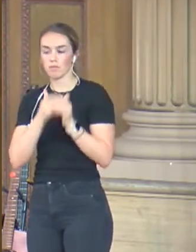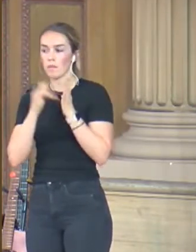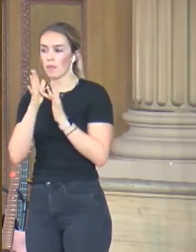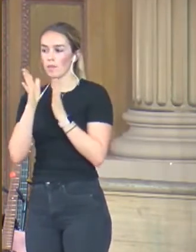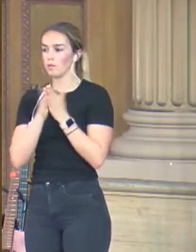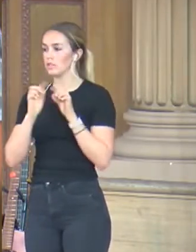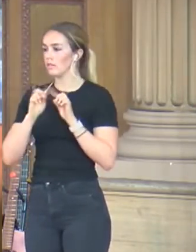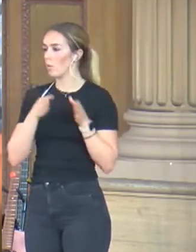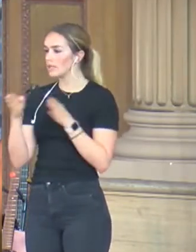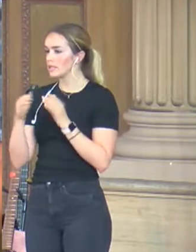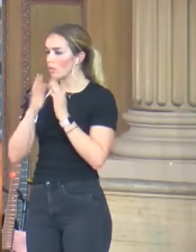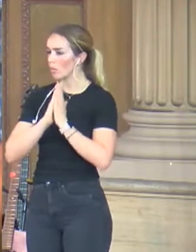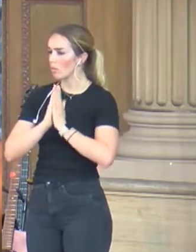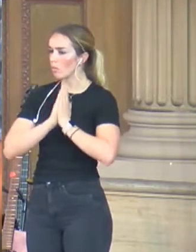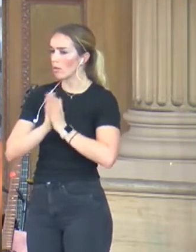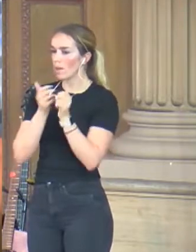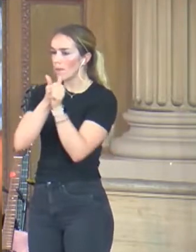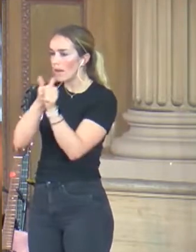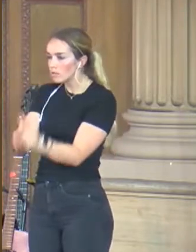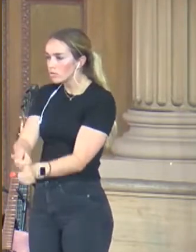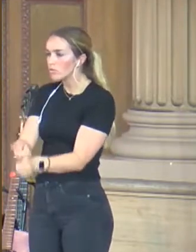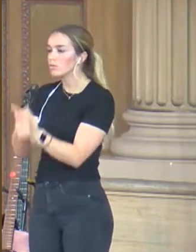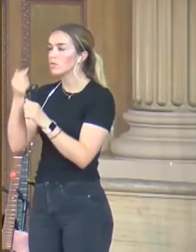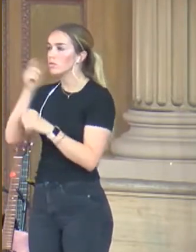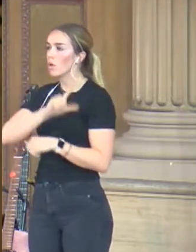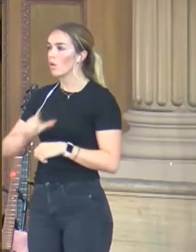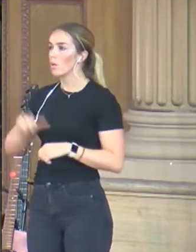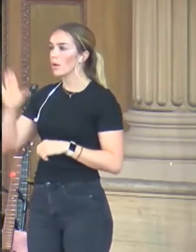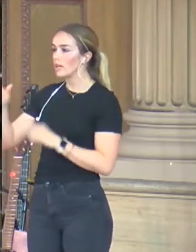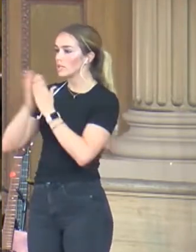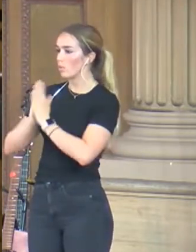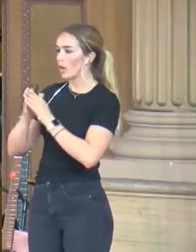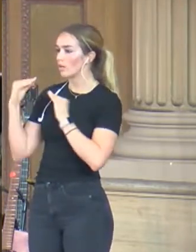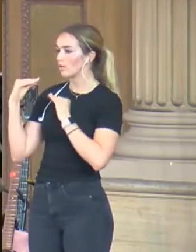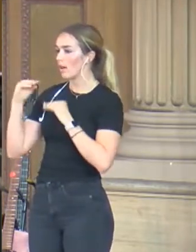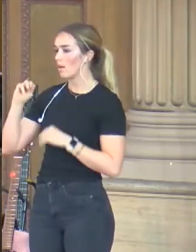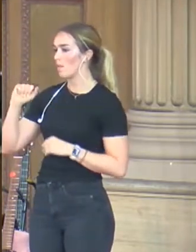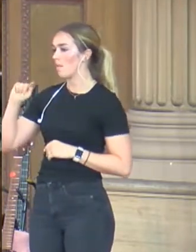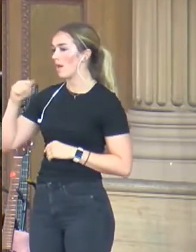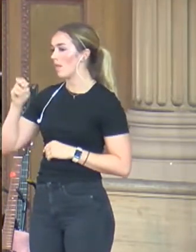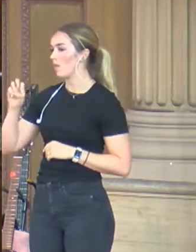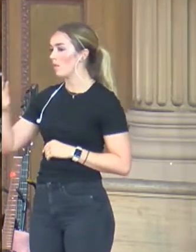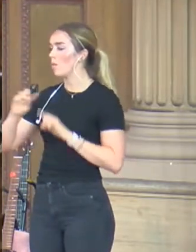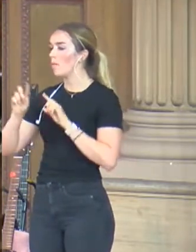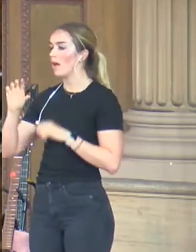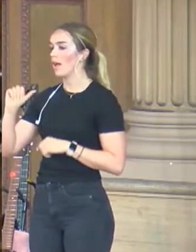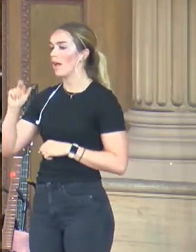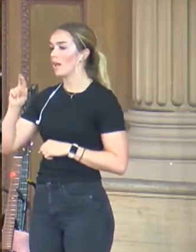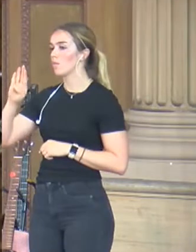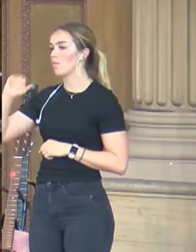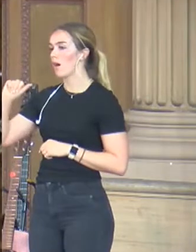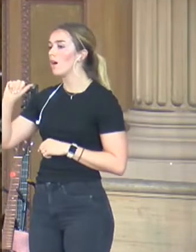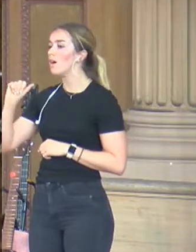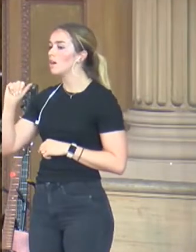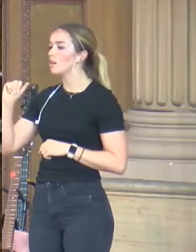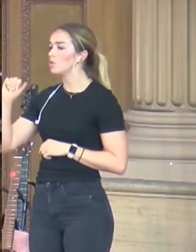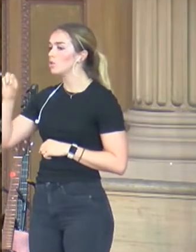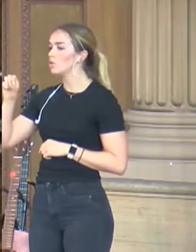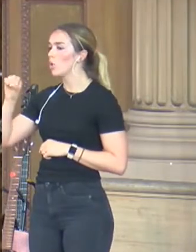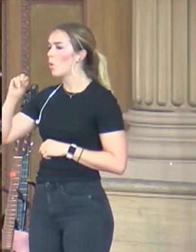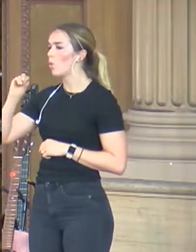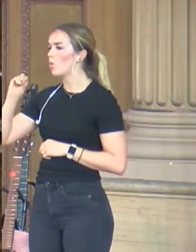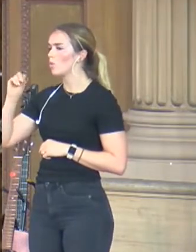prayer. And they line up pretty well with the categories of prayer in the Lord's Prayer. But as Pastor Abraham Cho points out, that acronym, even though it's really